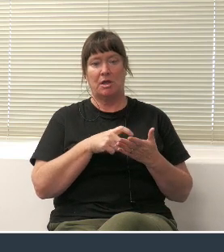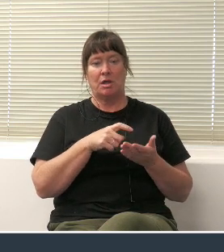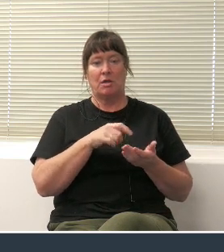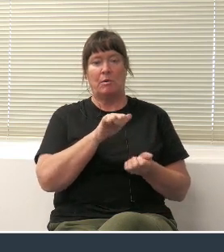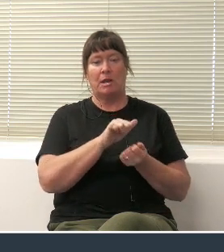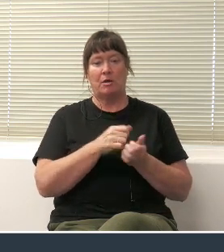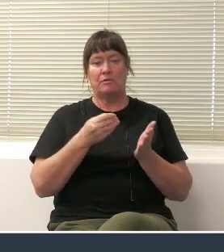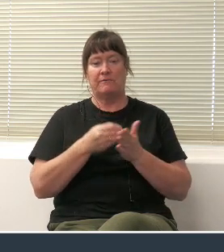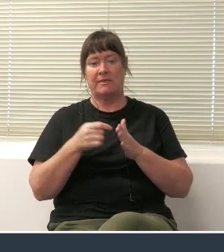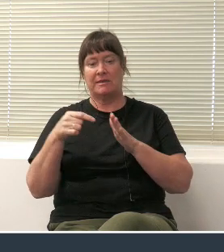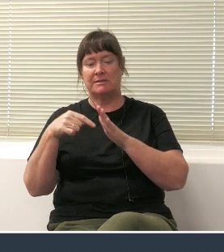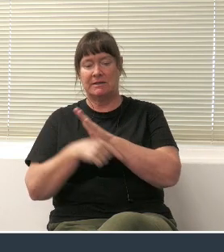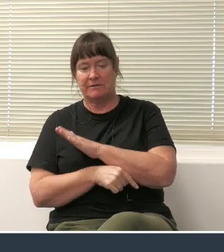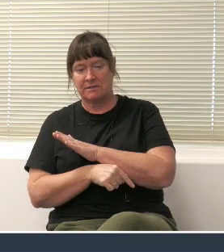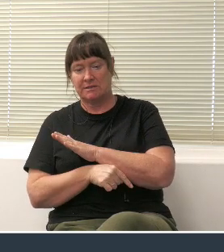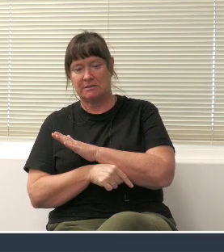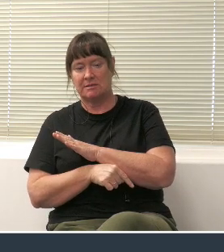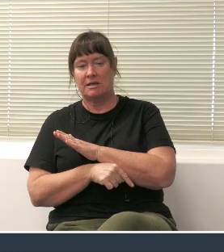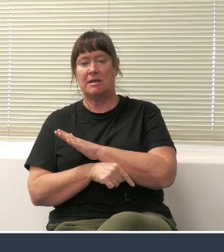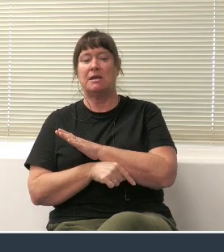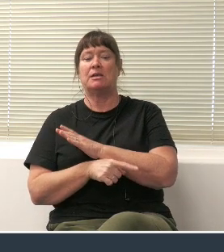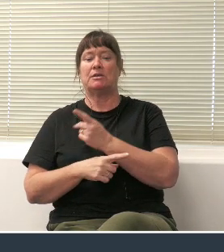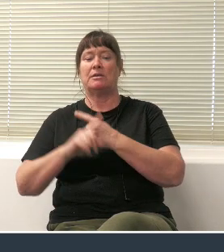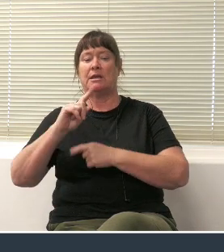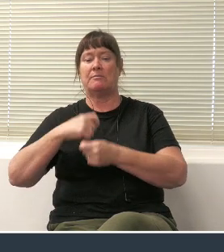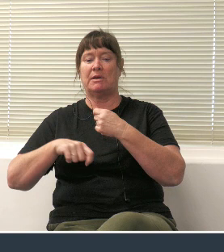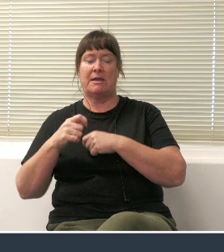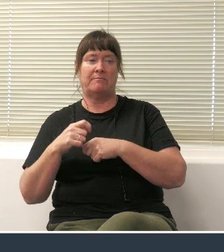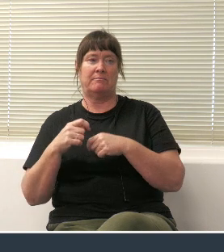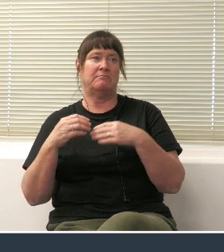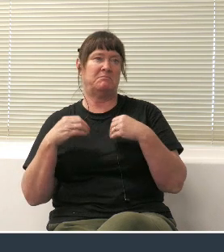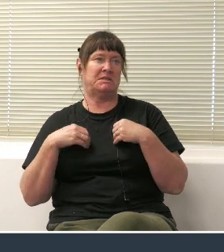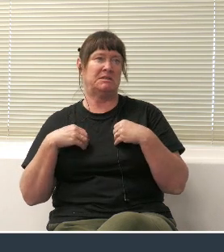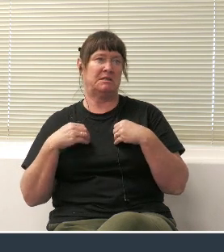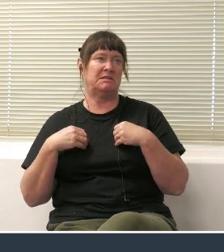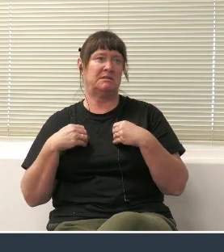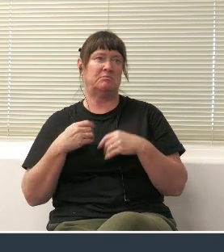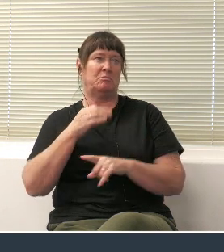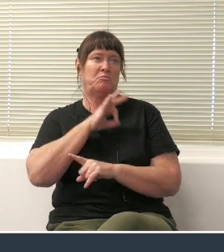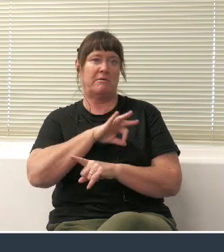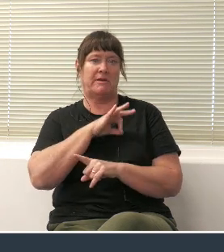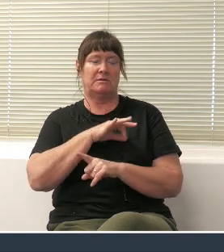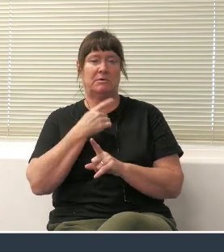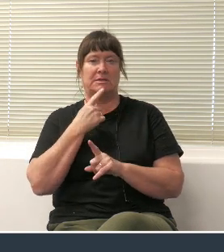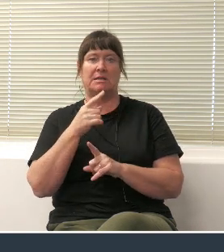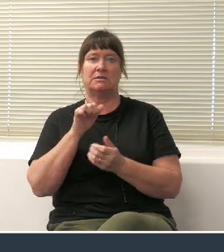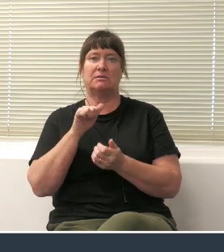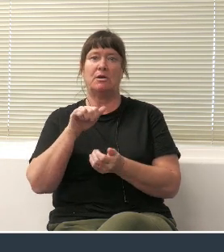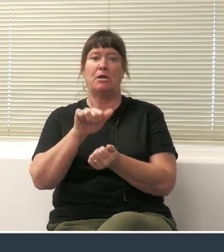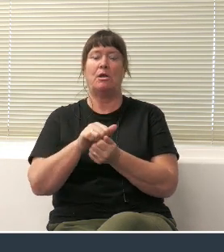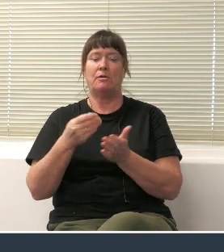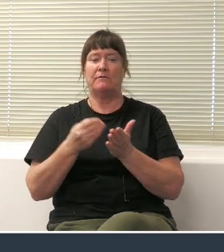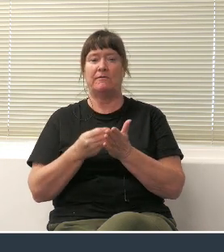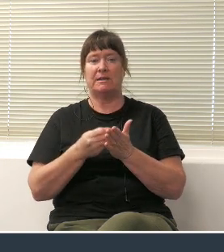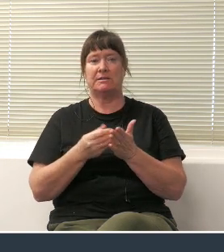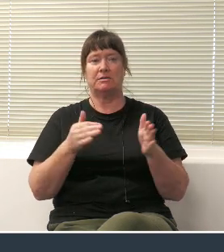3 facilities that will become financially self-sufficient commercial businesses, so that we direct officers to loan fund the